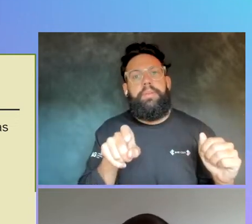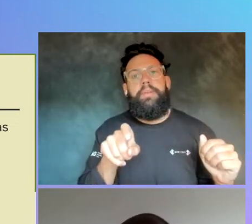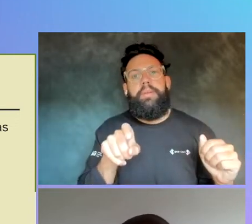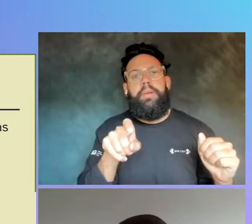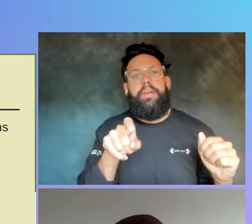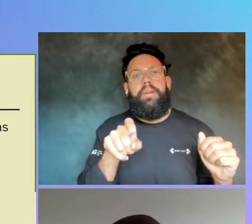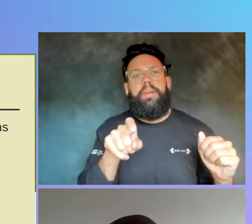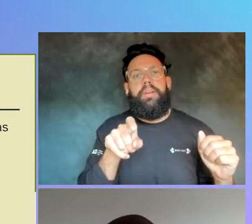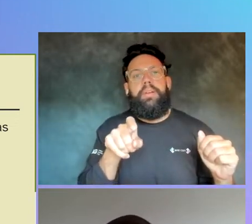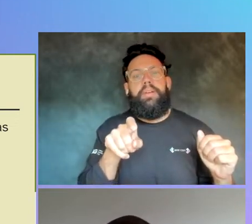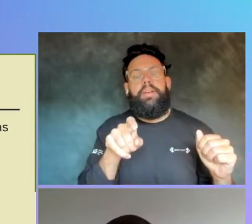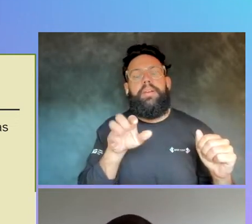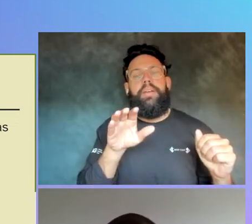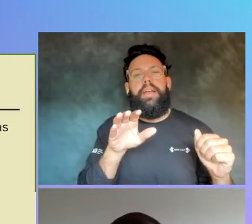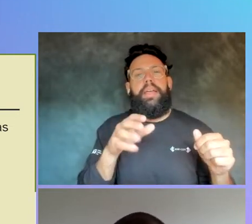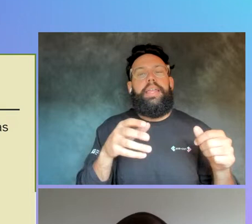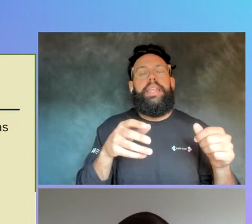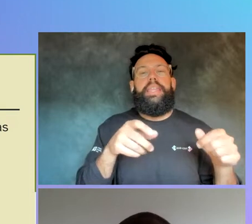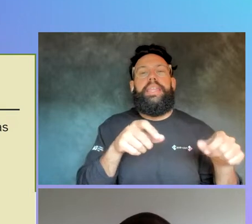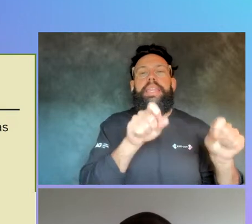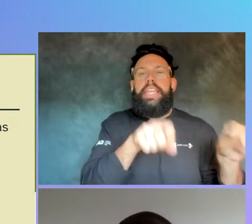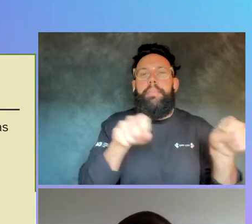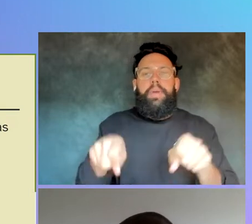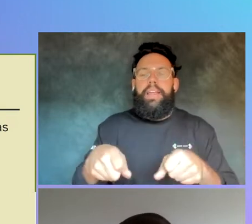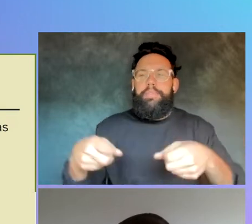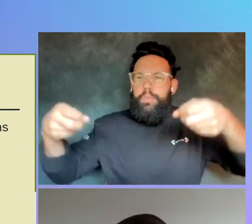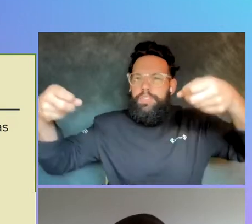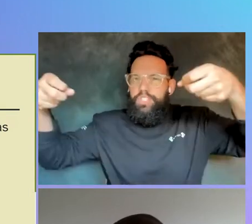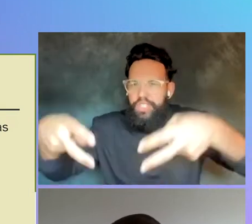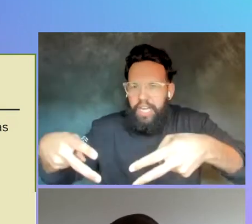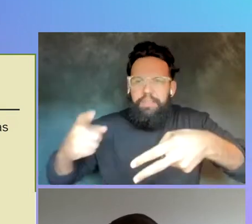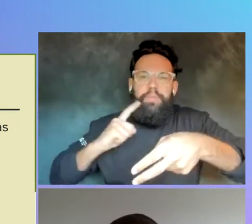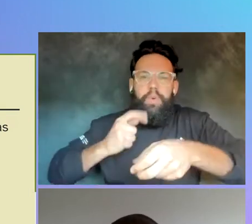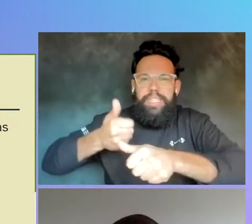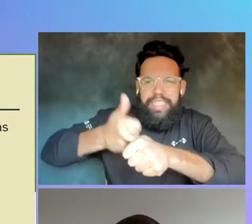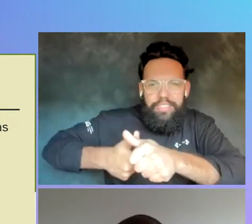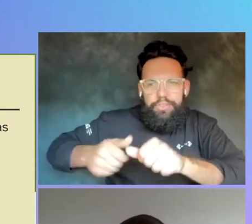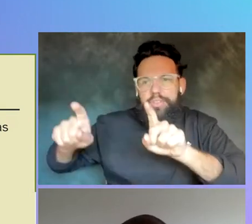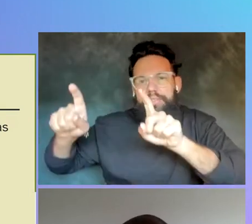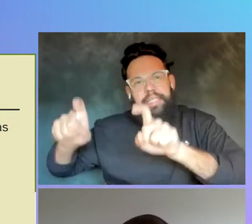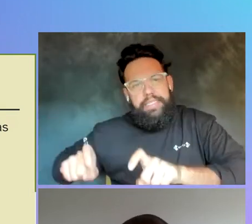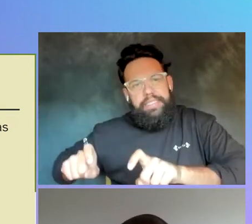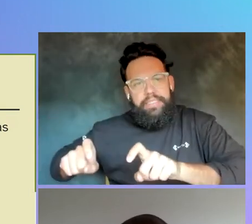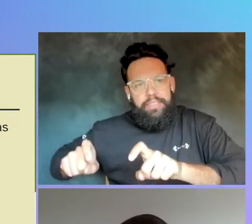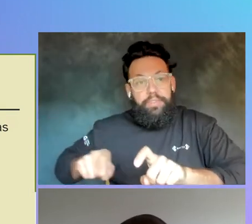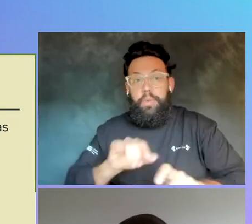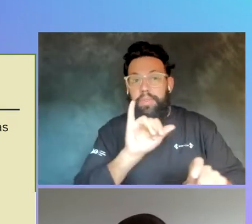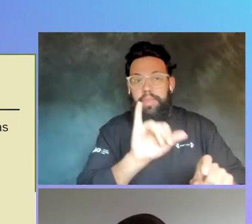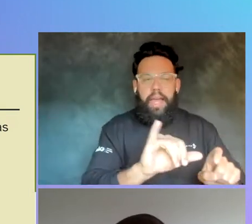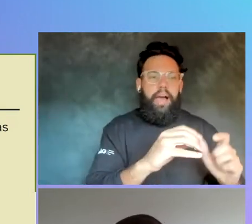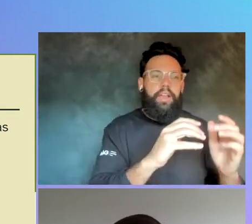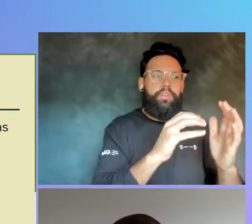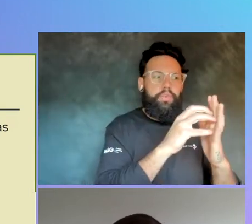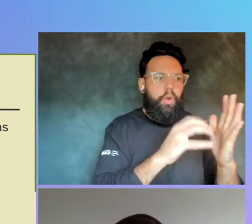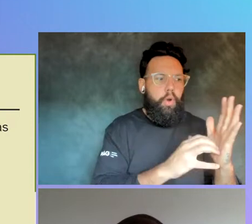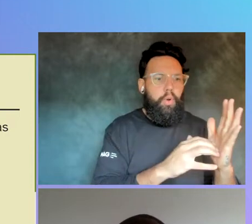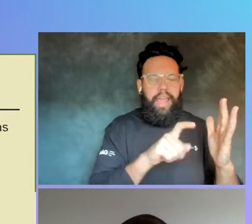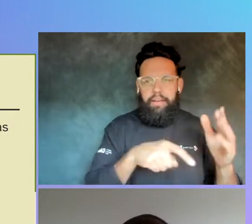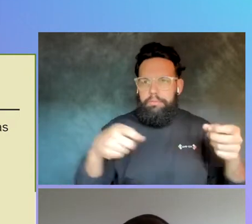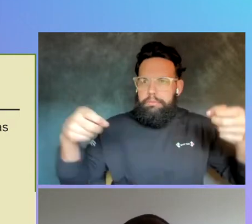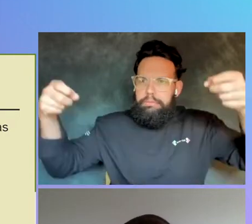injected into each test. So this is a code segment that would be added to a